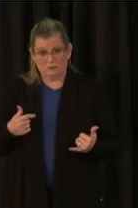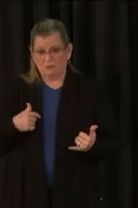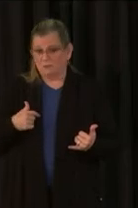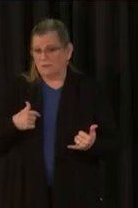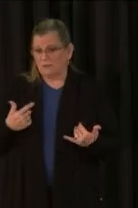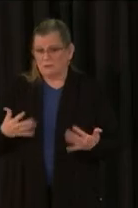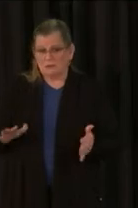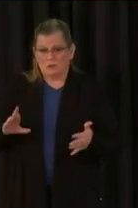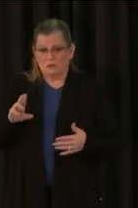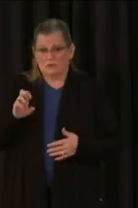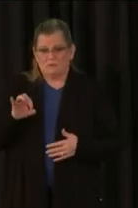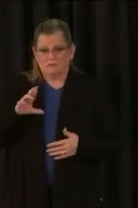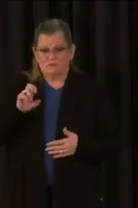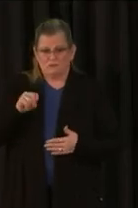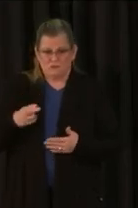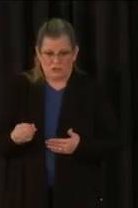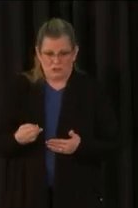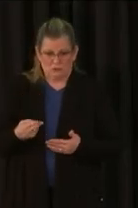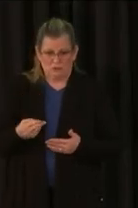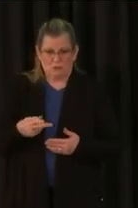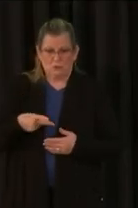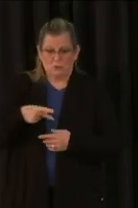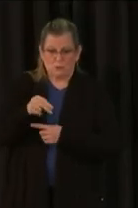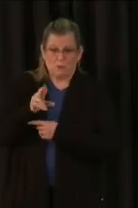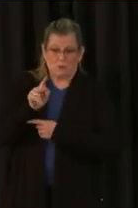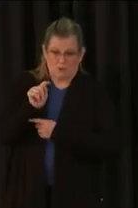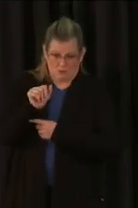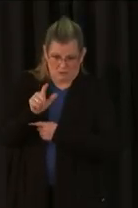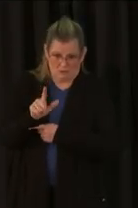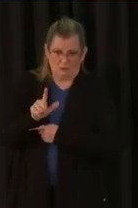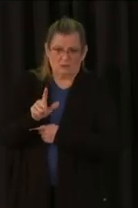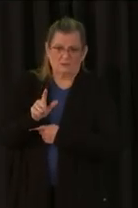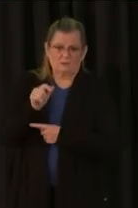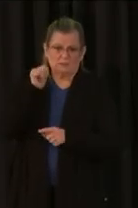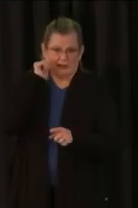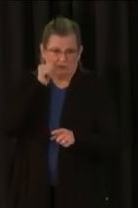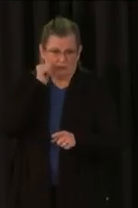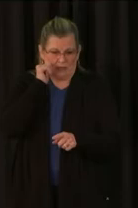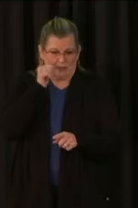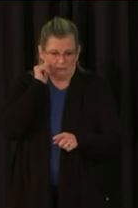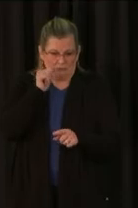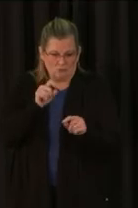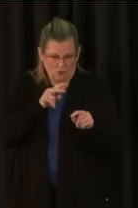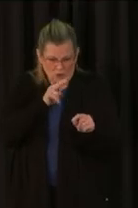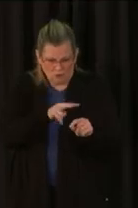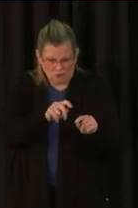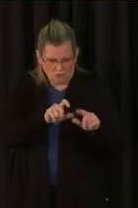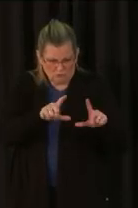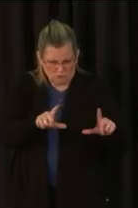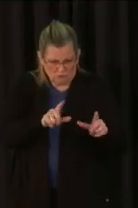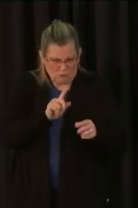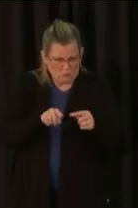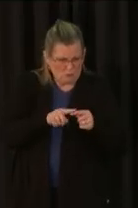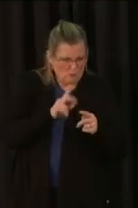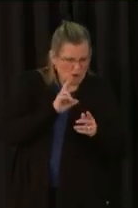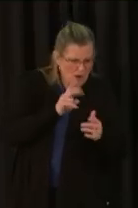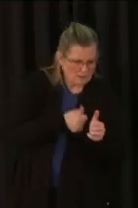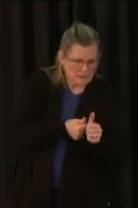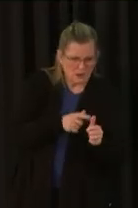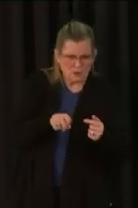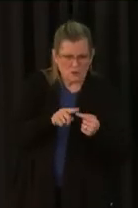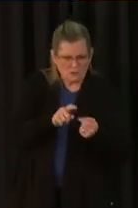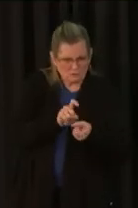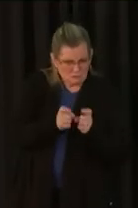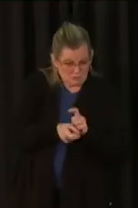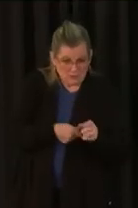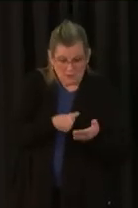that portal daily, if not, every minute, to see when it's the next tranche is going to be released,